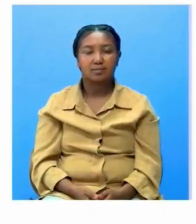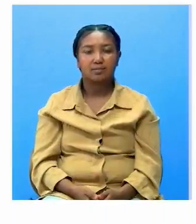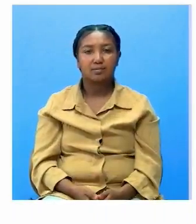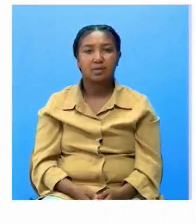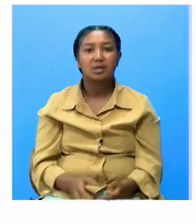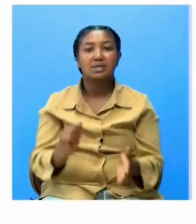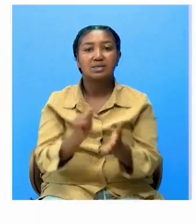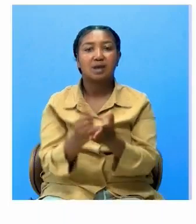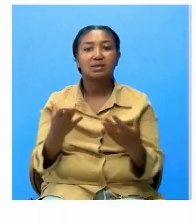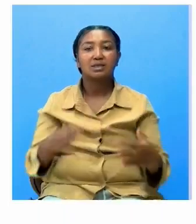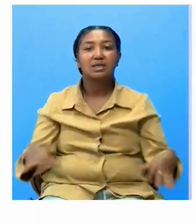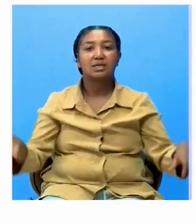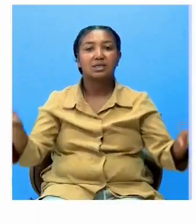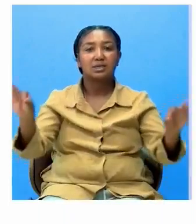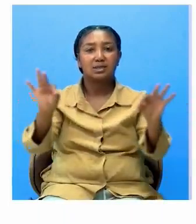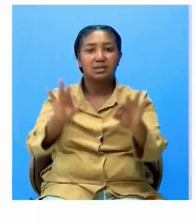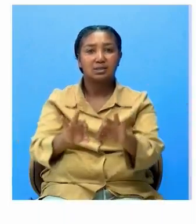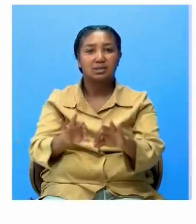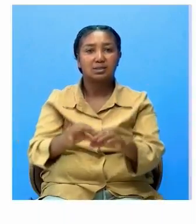that needs